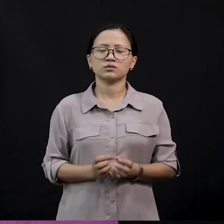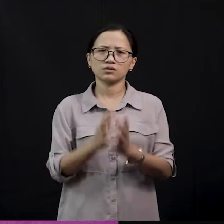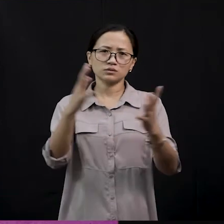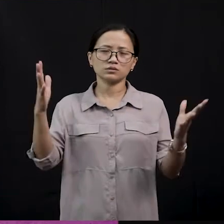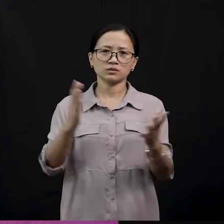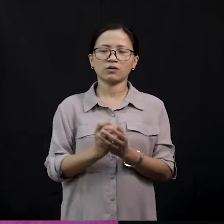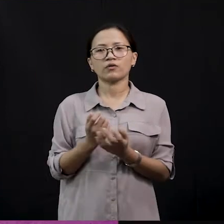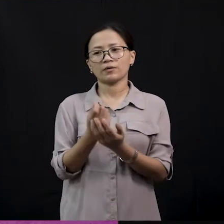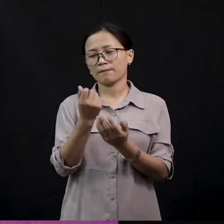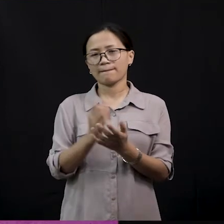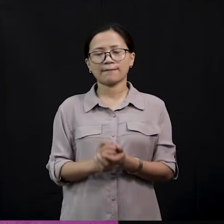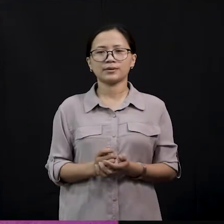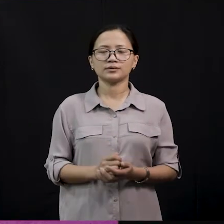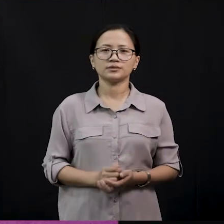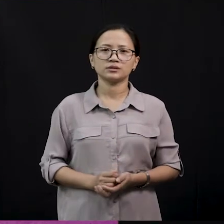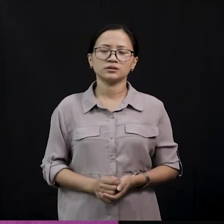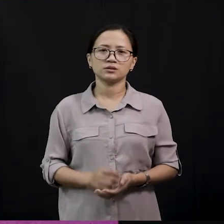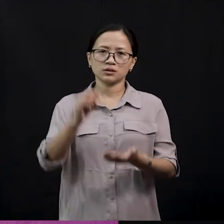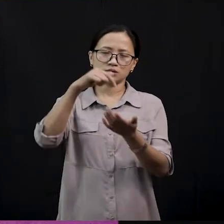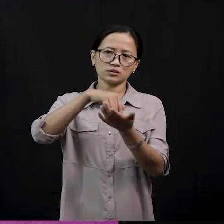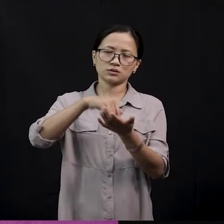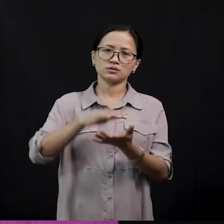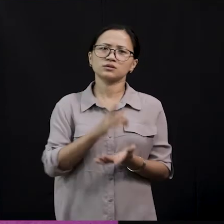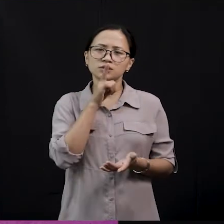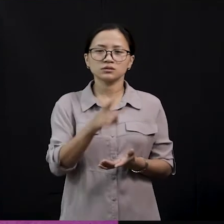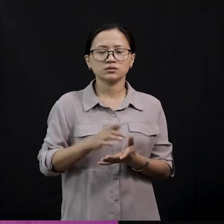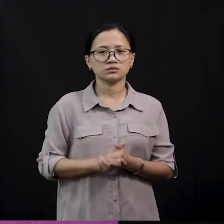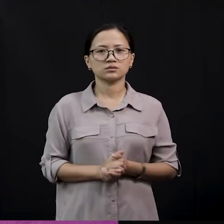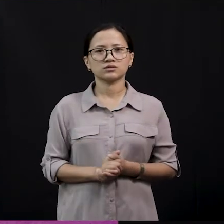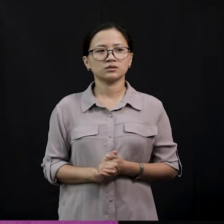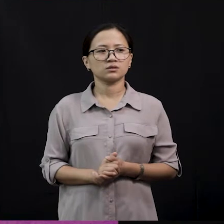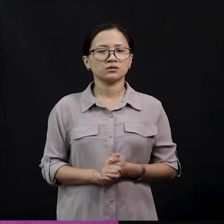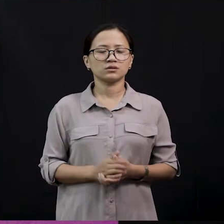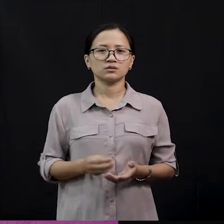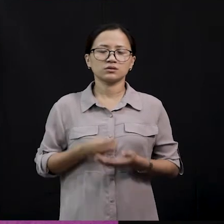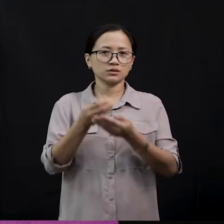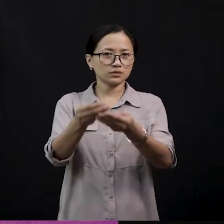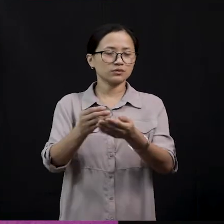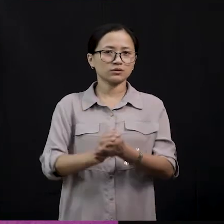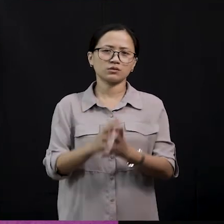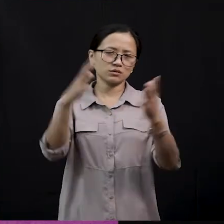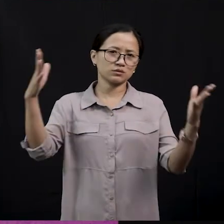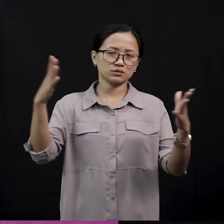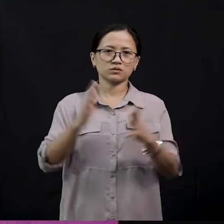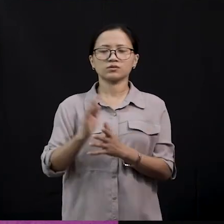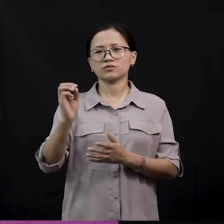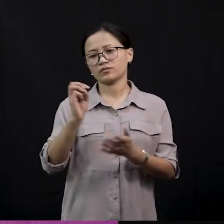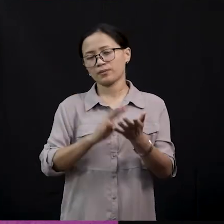wealth, and he is in such kind of a position. And he offered him lots of